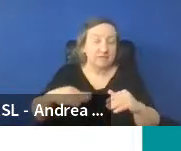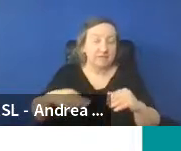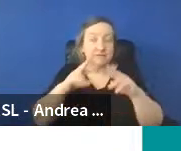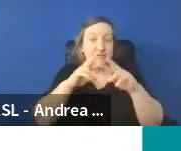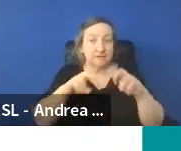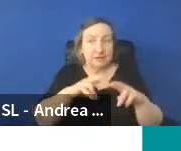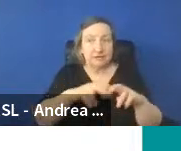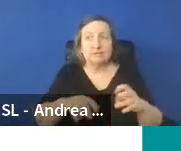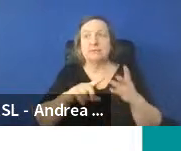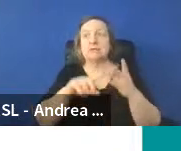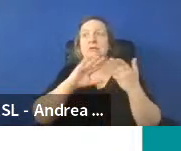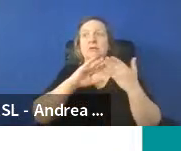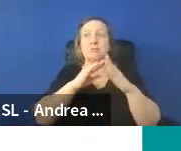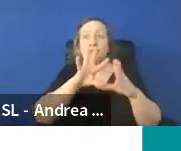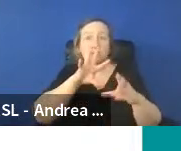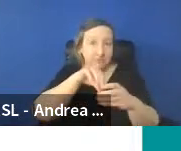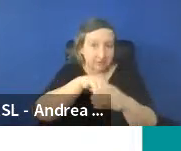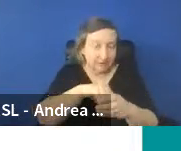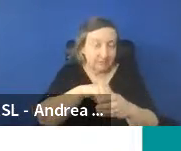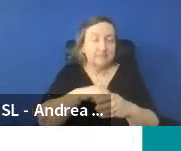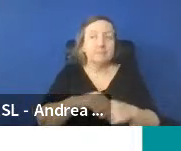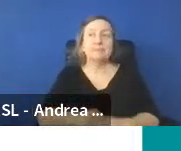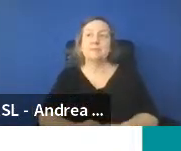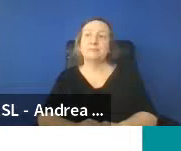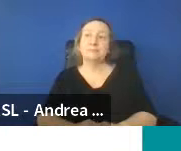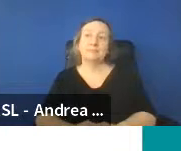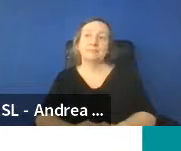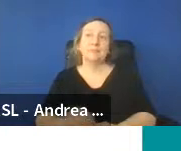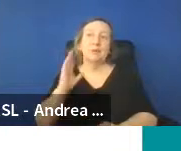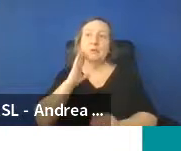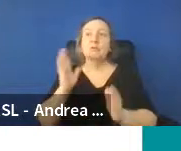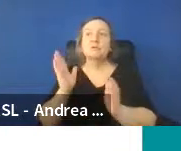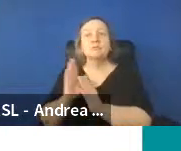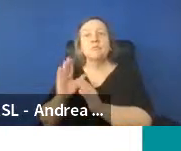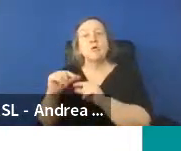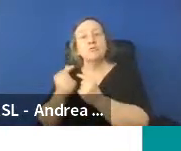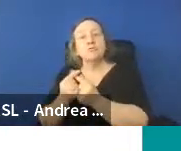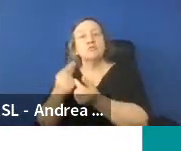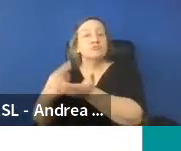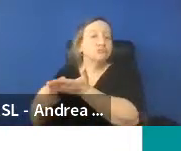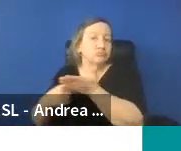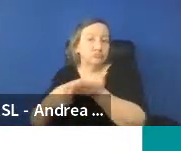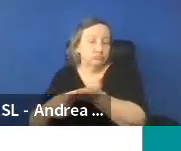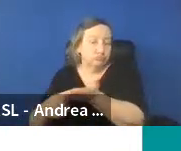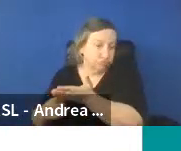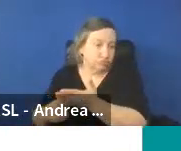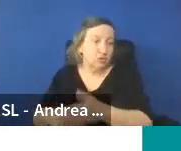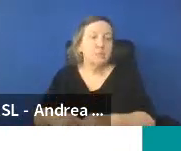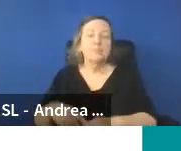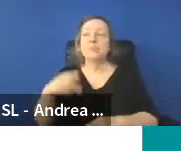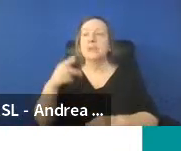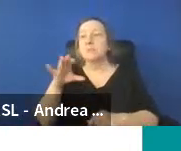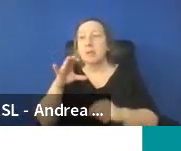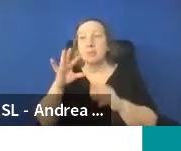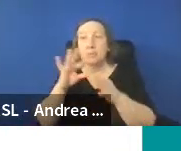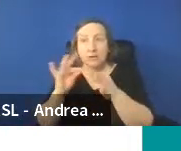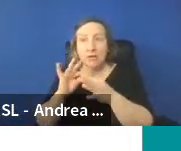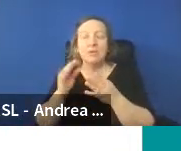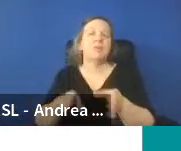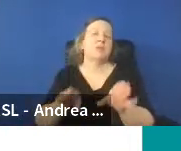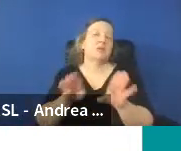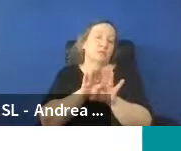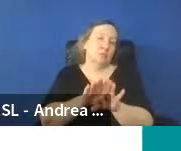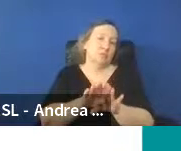analysis and community engagement. We'll have some small group discussion, public comment, and